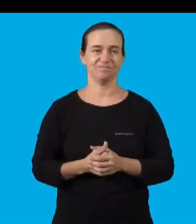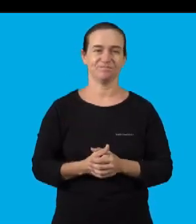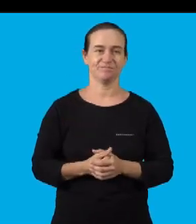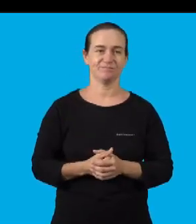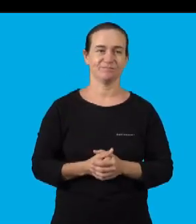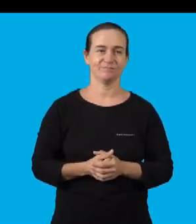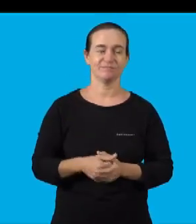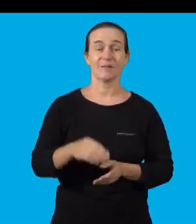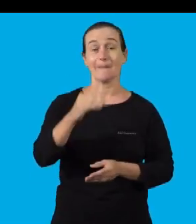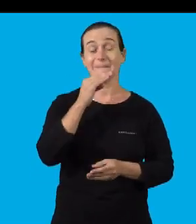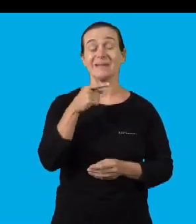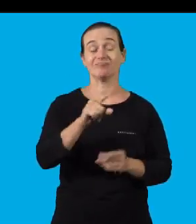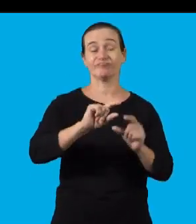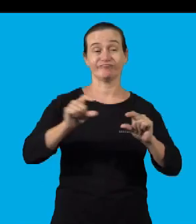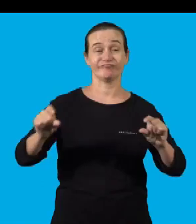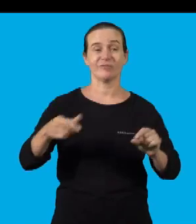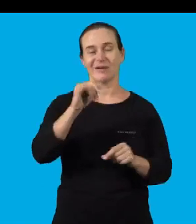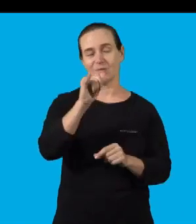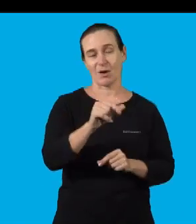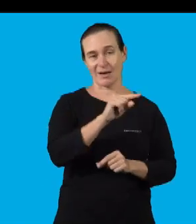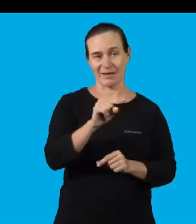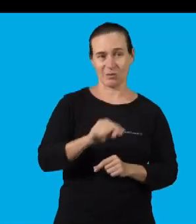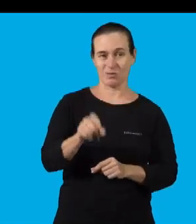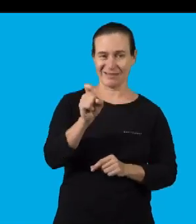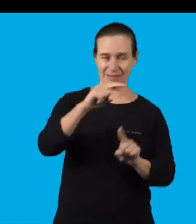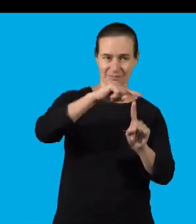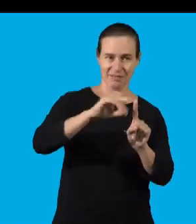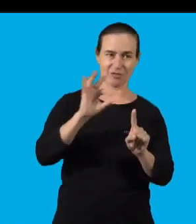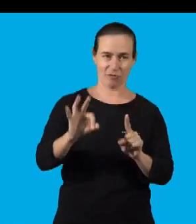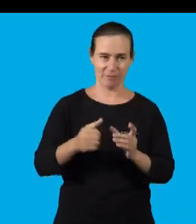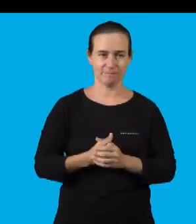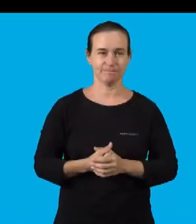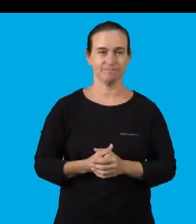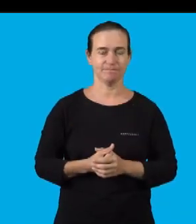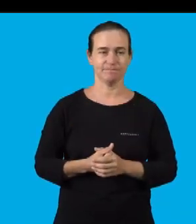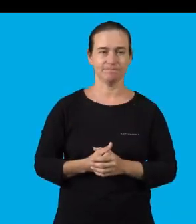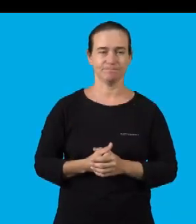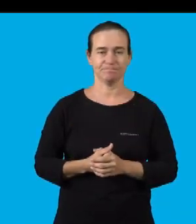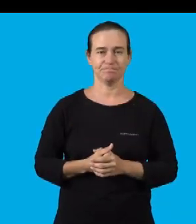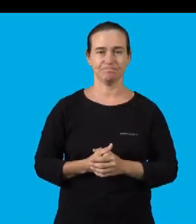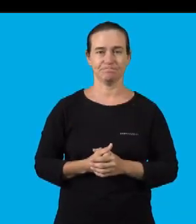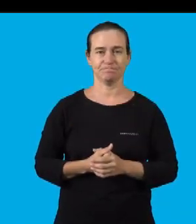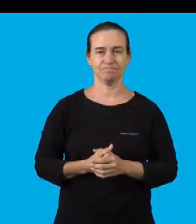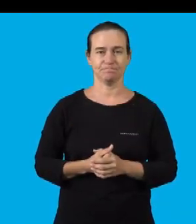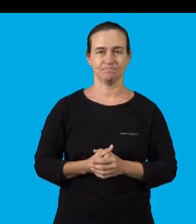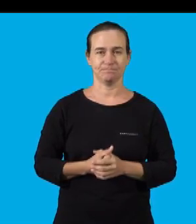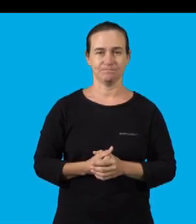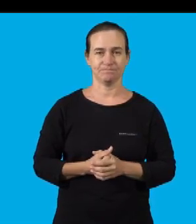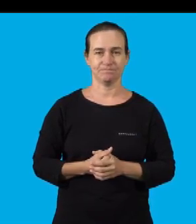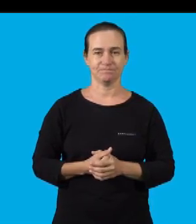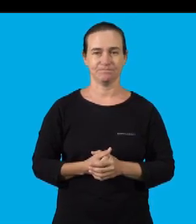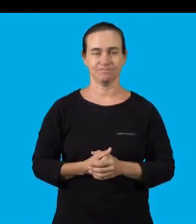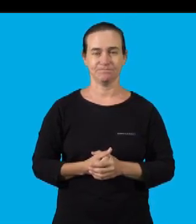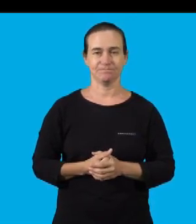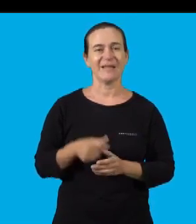is 3, which means that our equation is equals to an x plus a 3. And that is